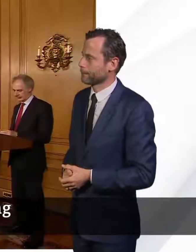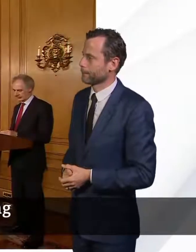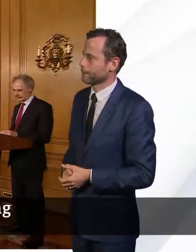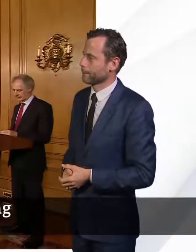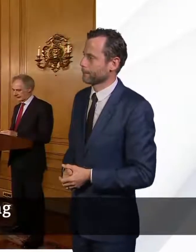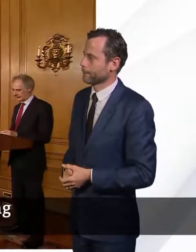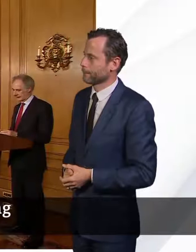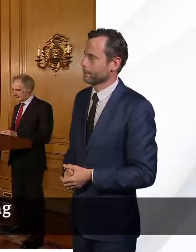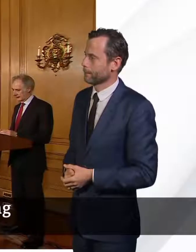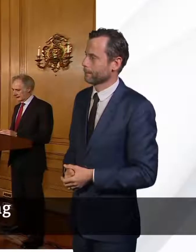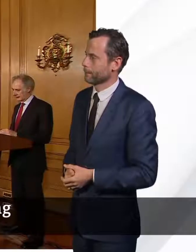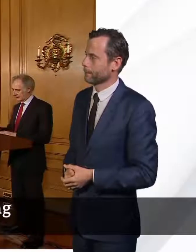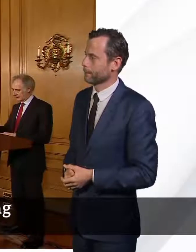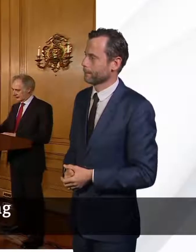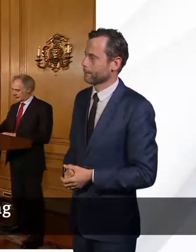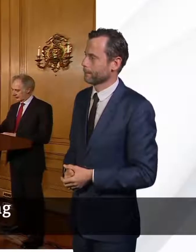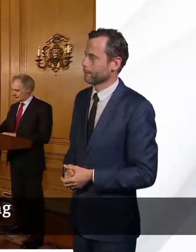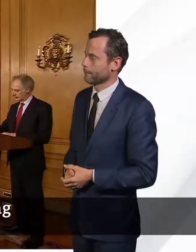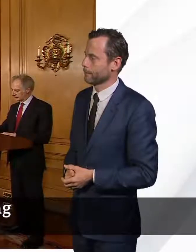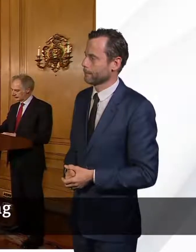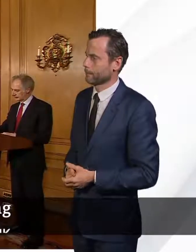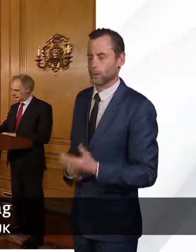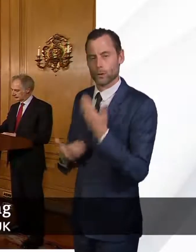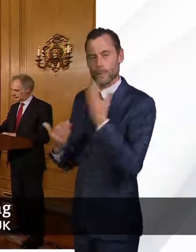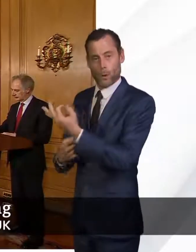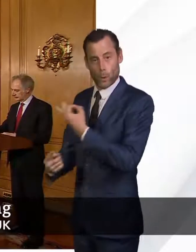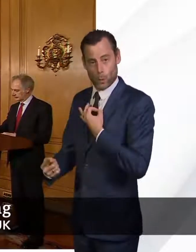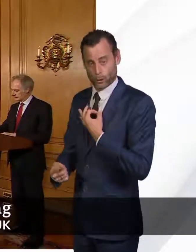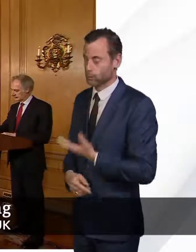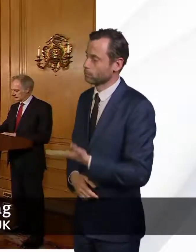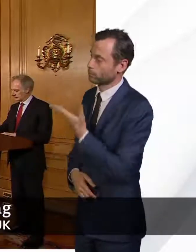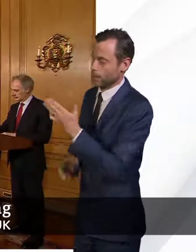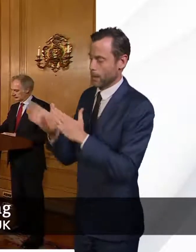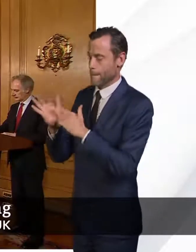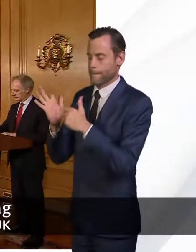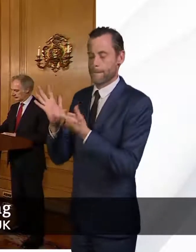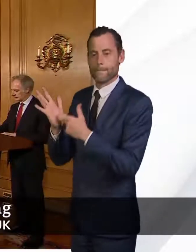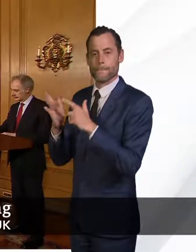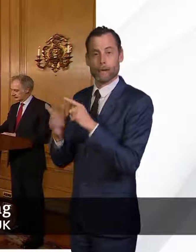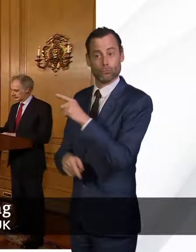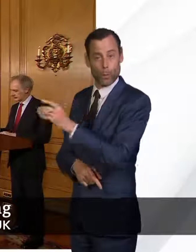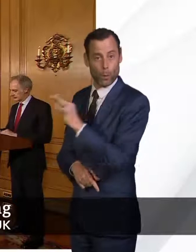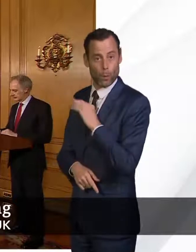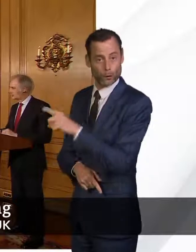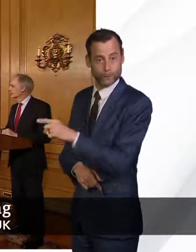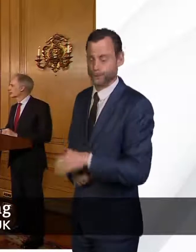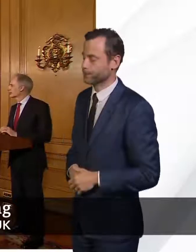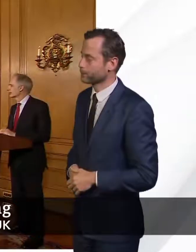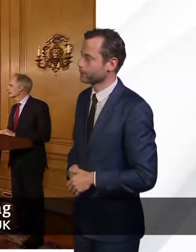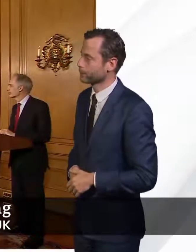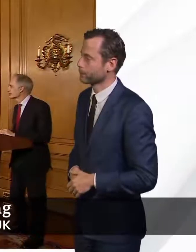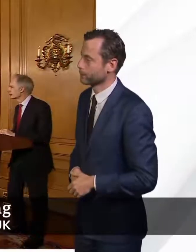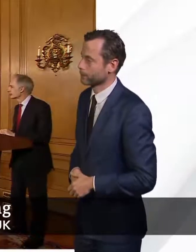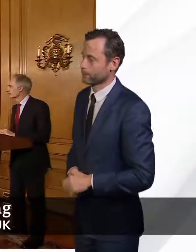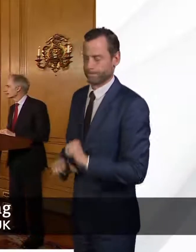Ben. The next question is from Dominic Yateman at the Metro. Dominic. Hello, Secretary of